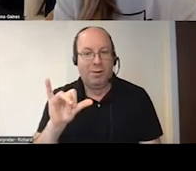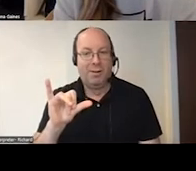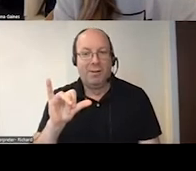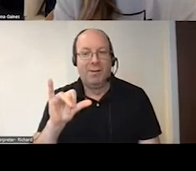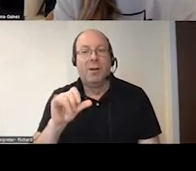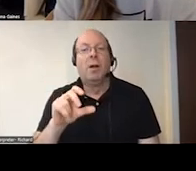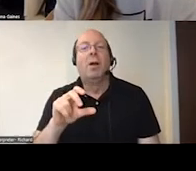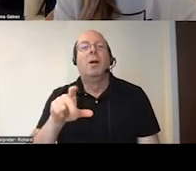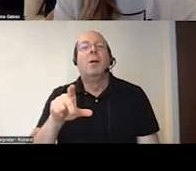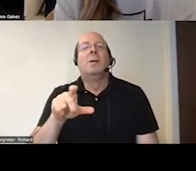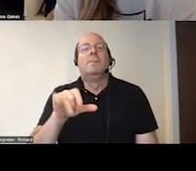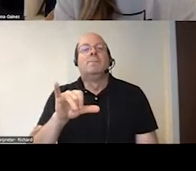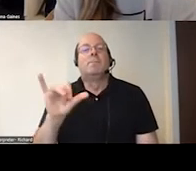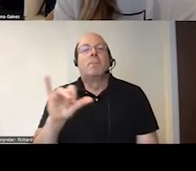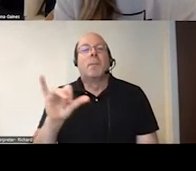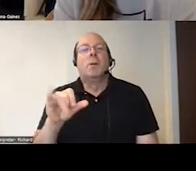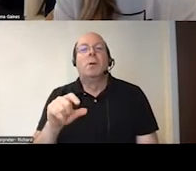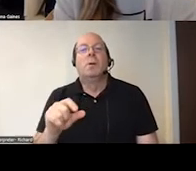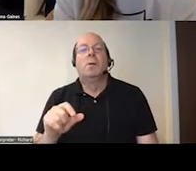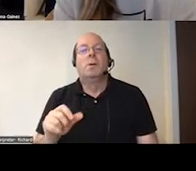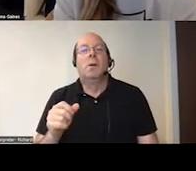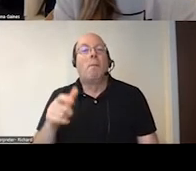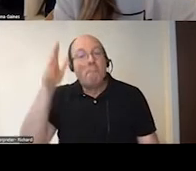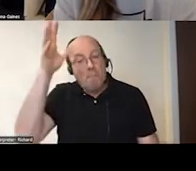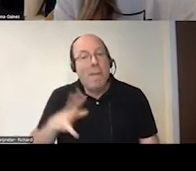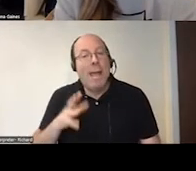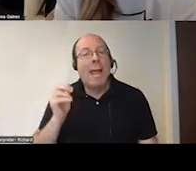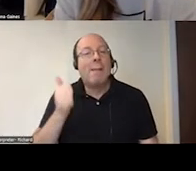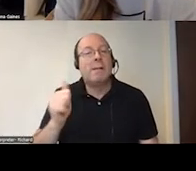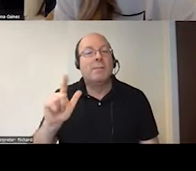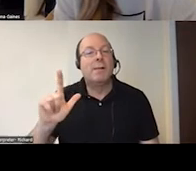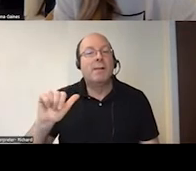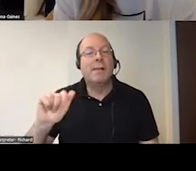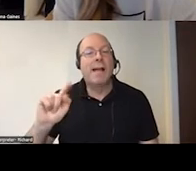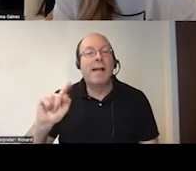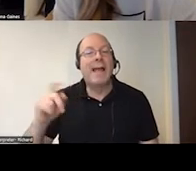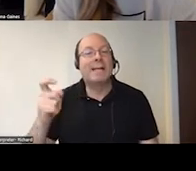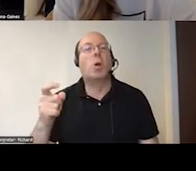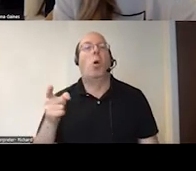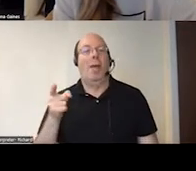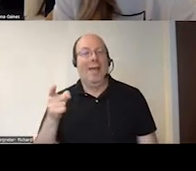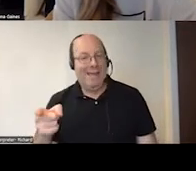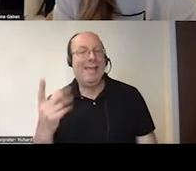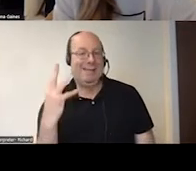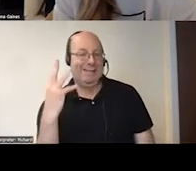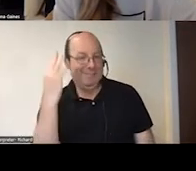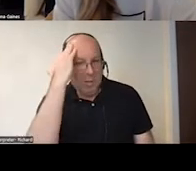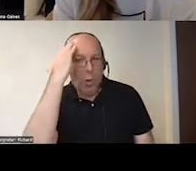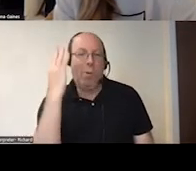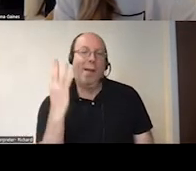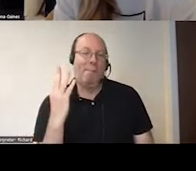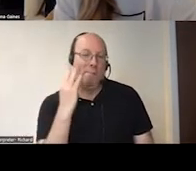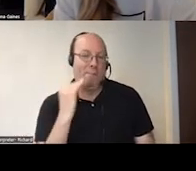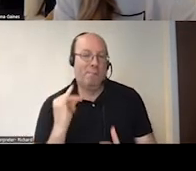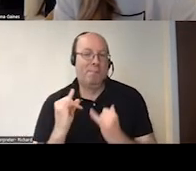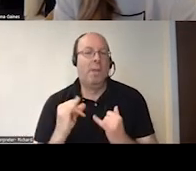from a Latinx man. So it was like someone who knows, you know, that that my